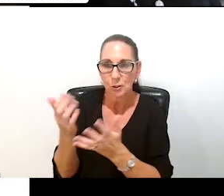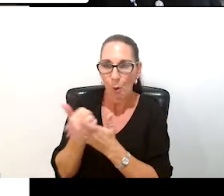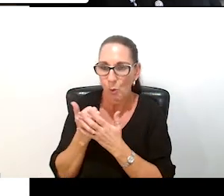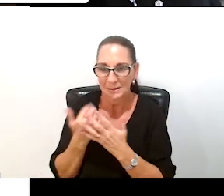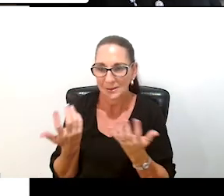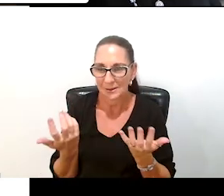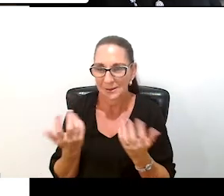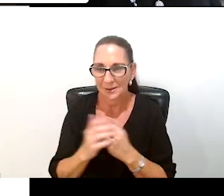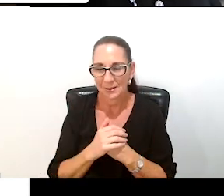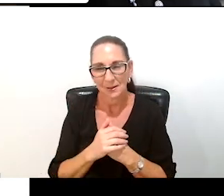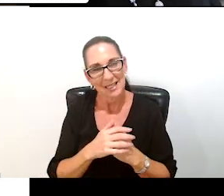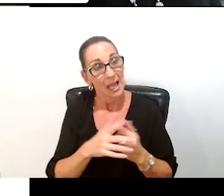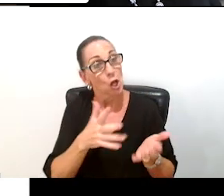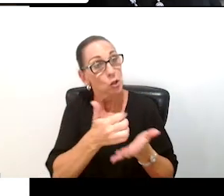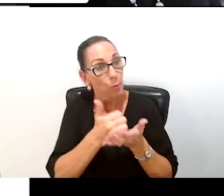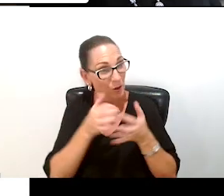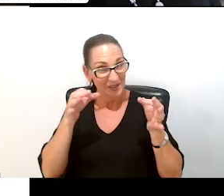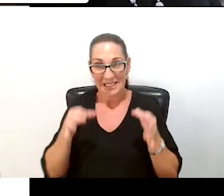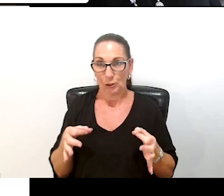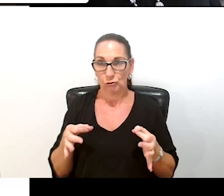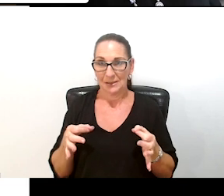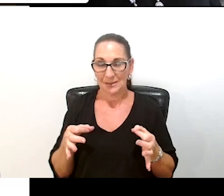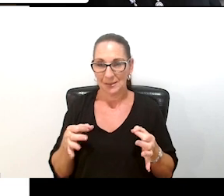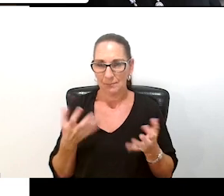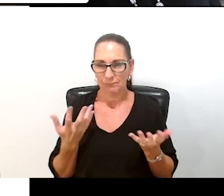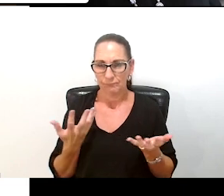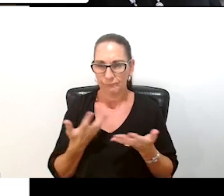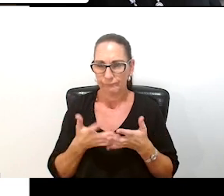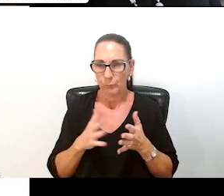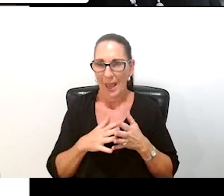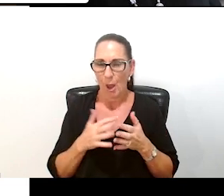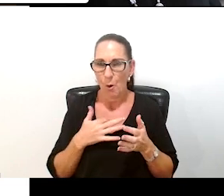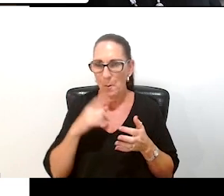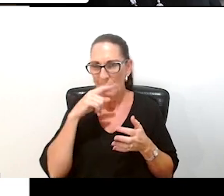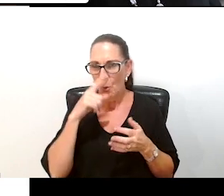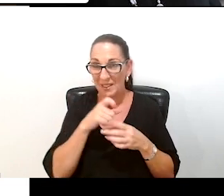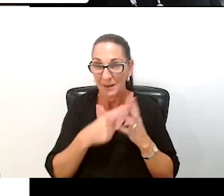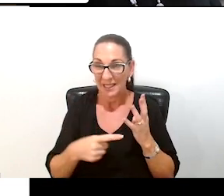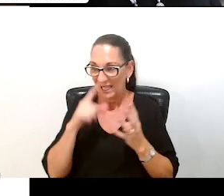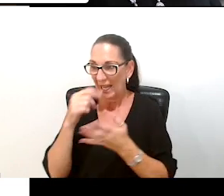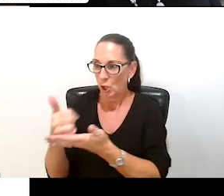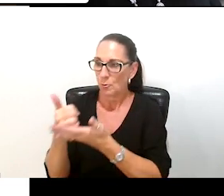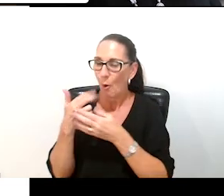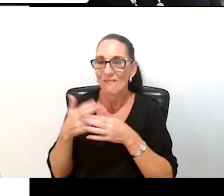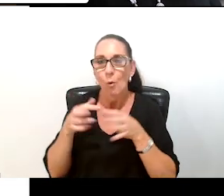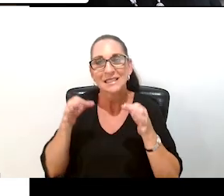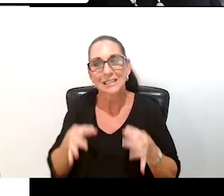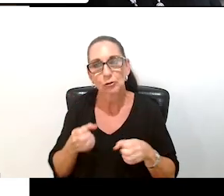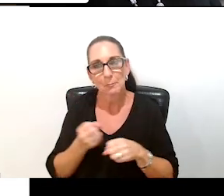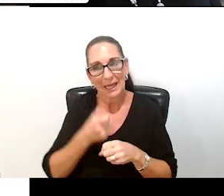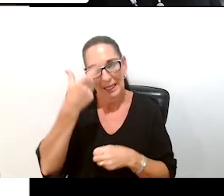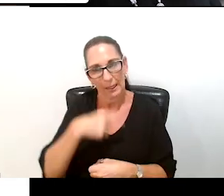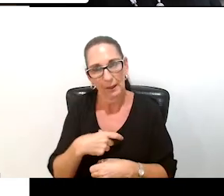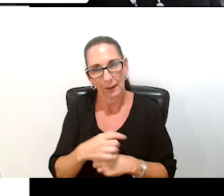issues around supported decision-making. Where can people with disability get support for decision-making? And for example,